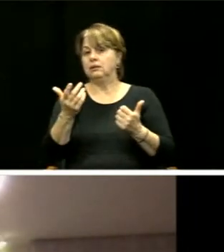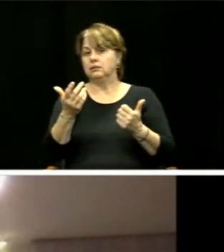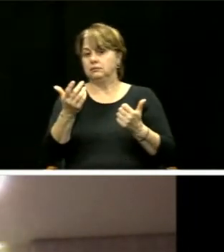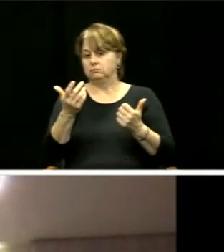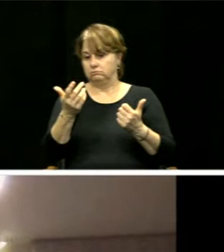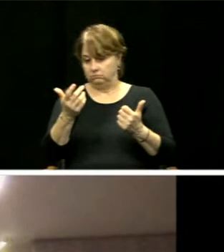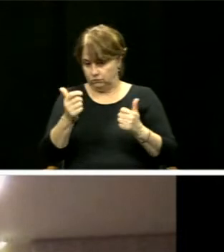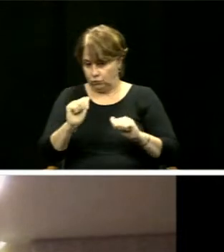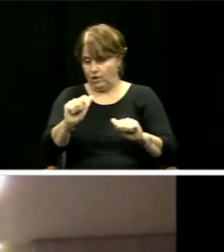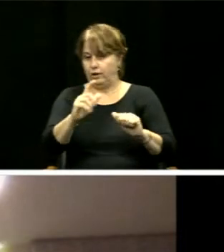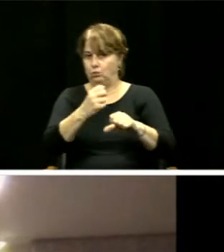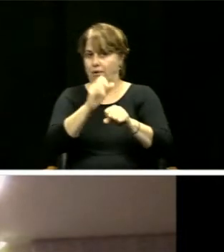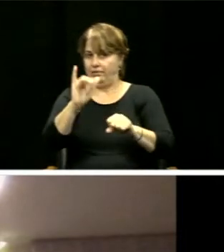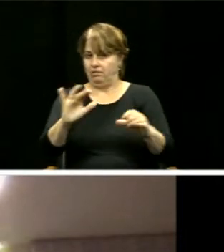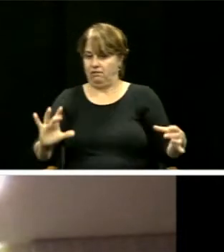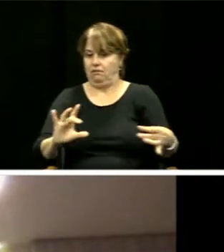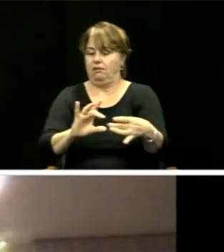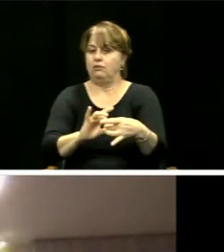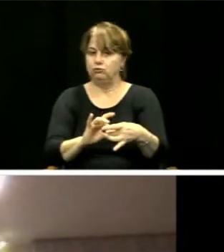in,